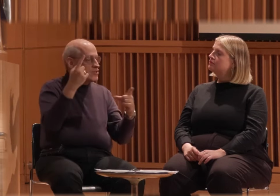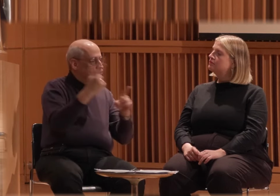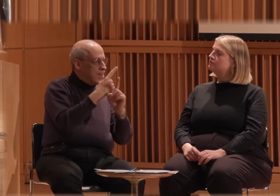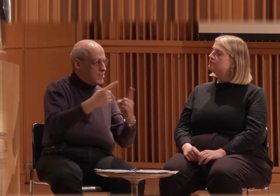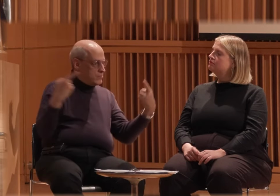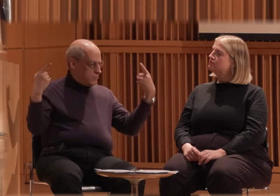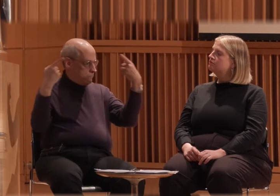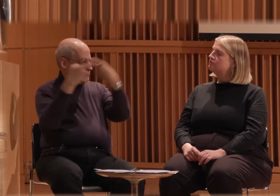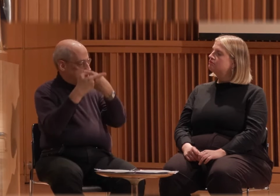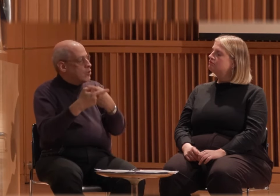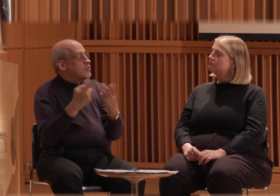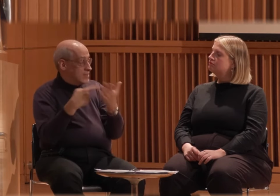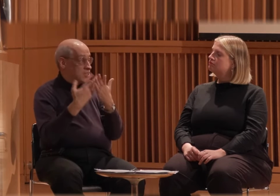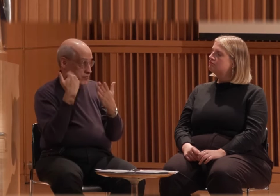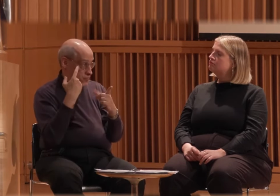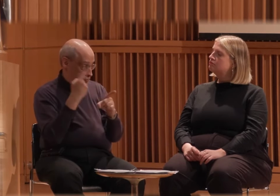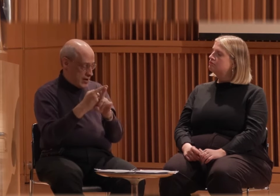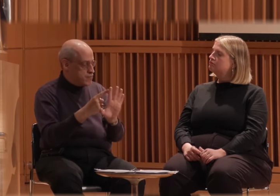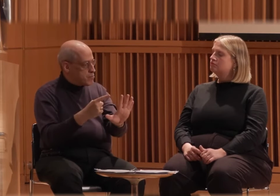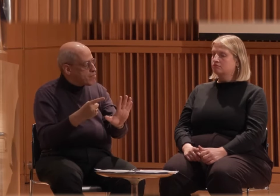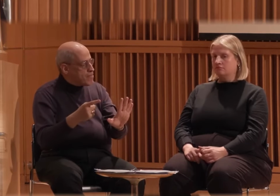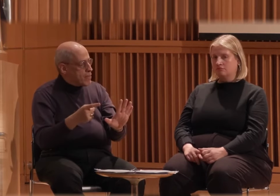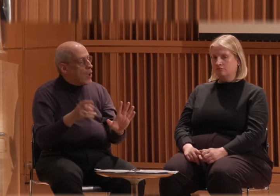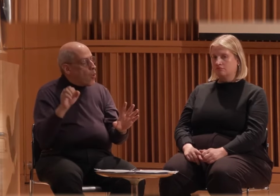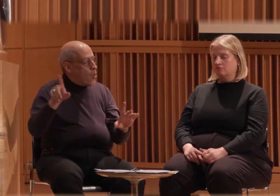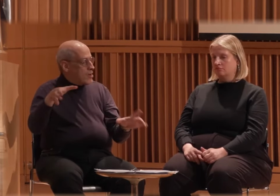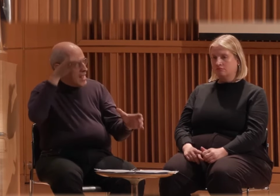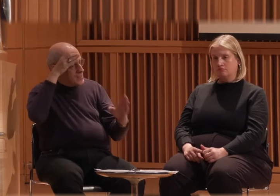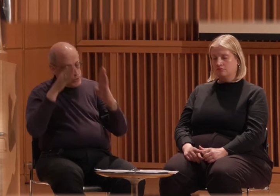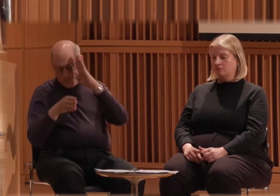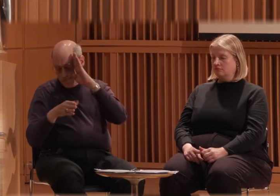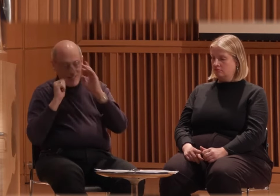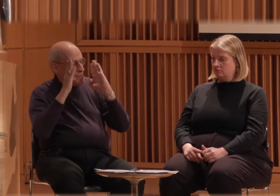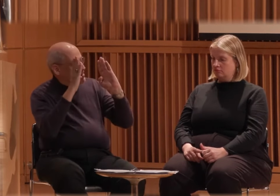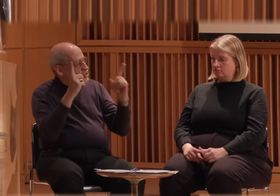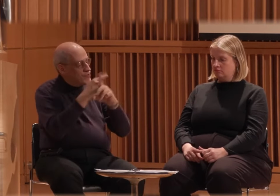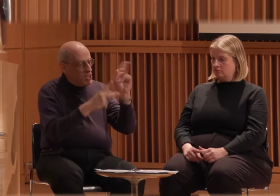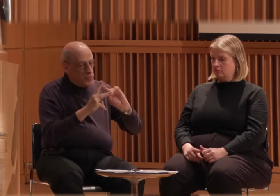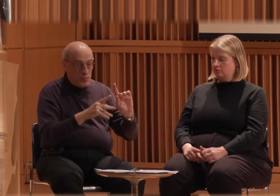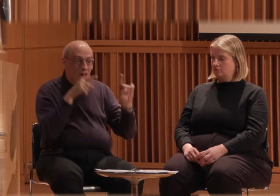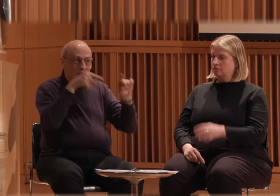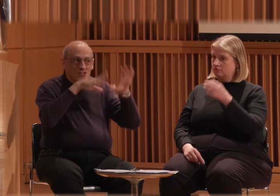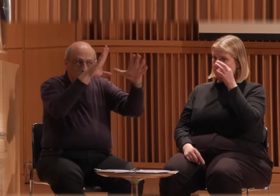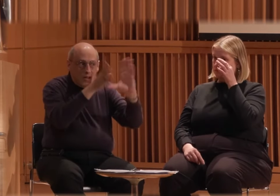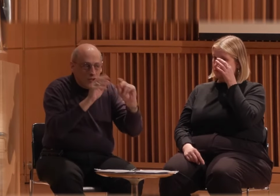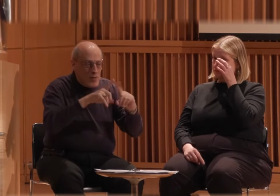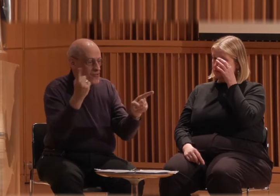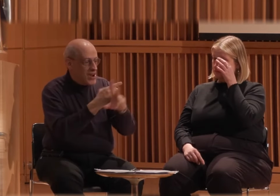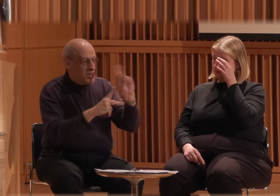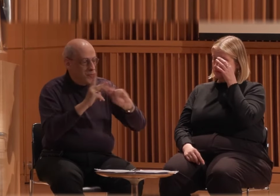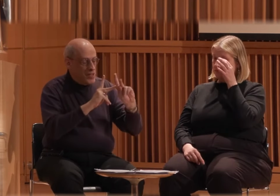tuning out experts and experts not listening to lay people. This is a wonderful story about lay people